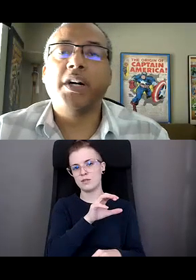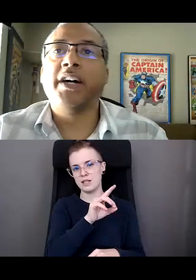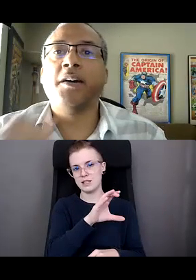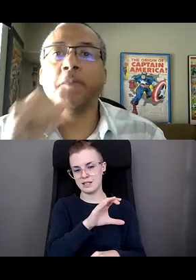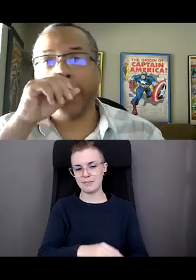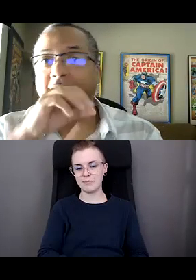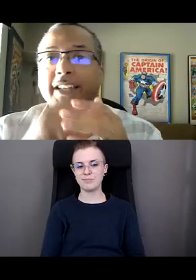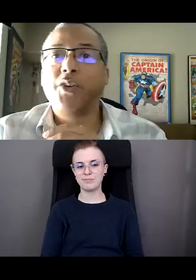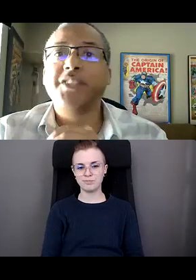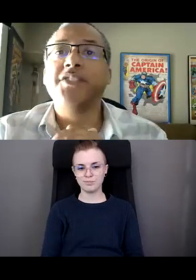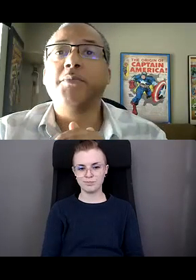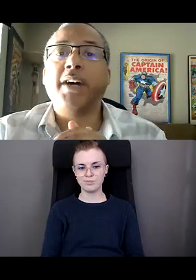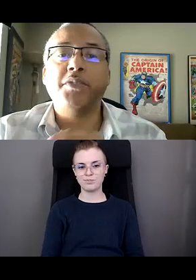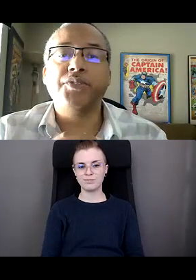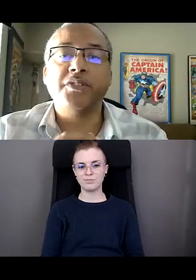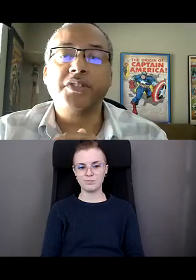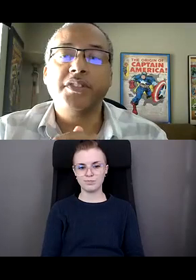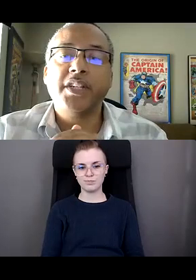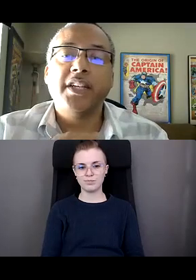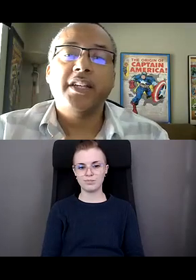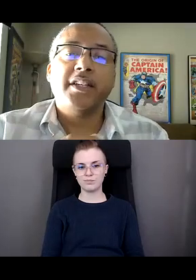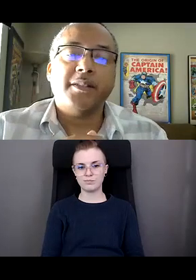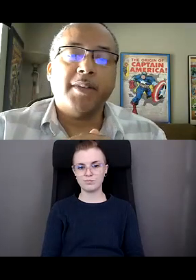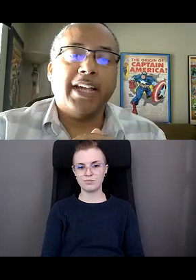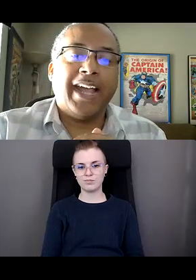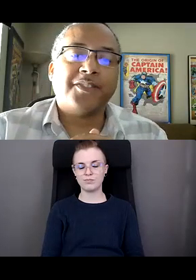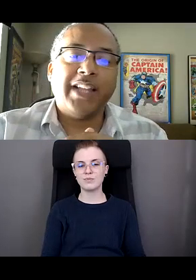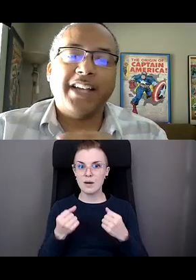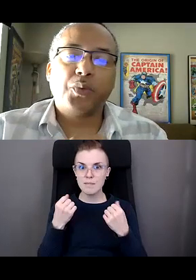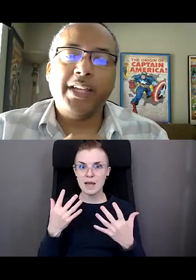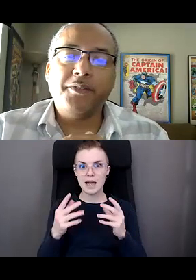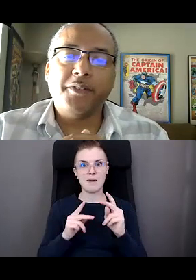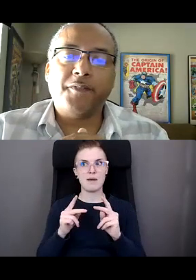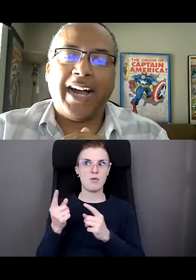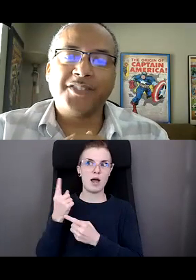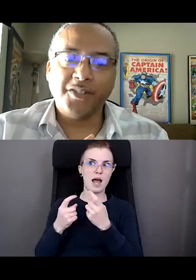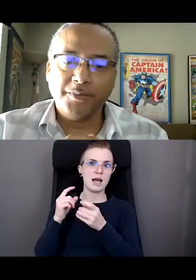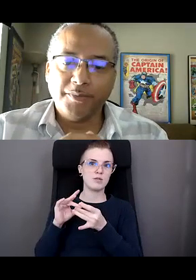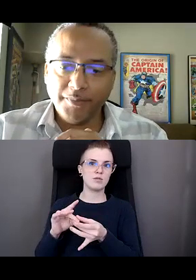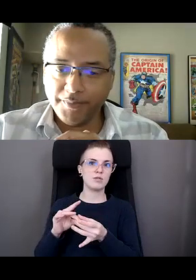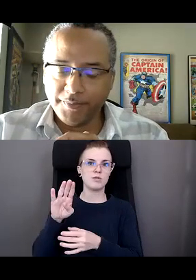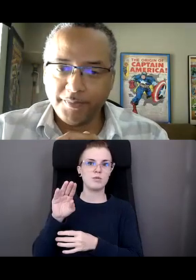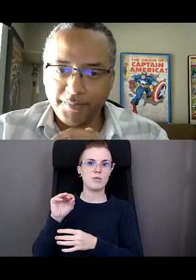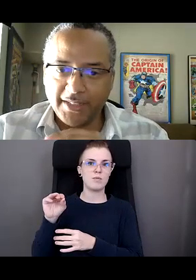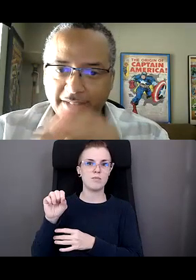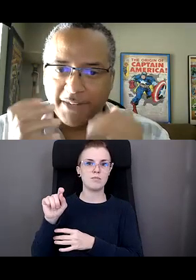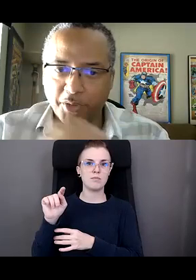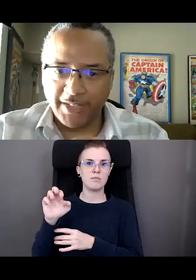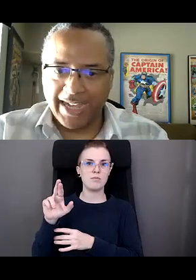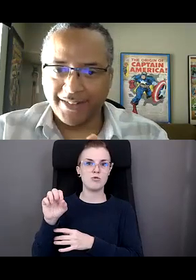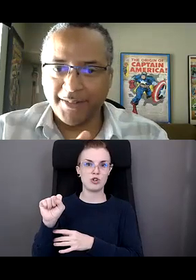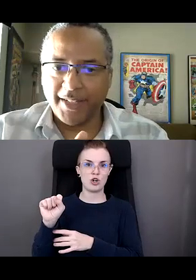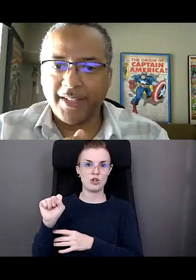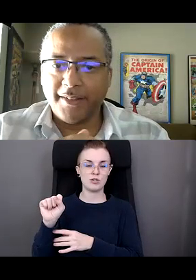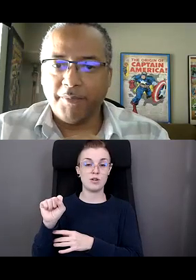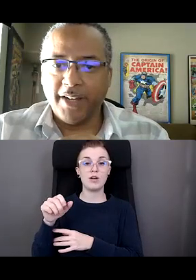So I get a lot of questions about boosters. As of last week, Pfizer, because they had more